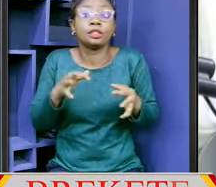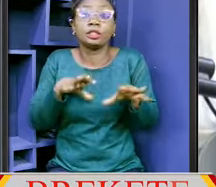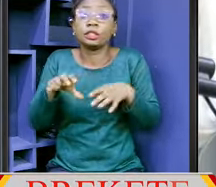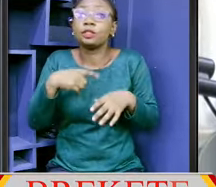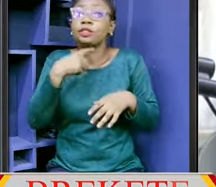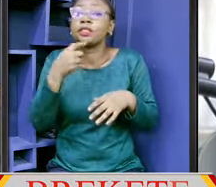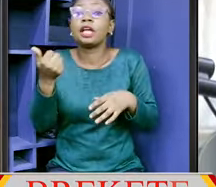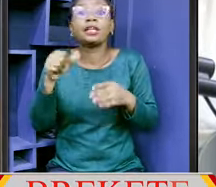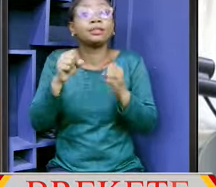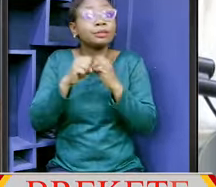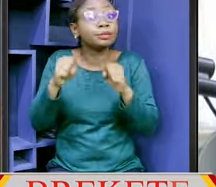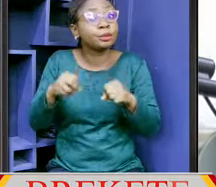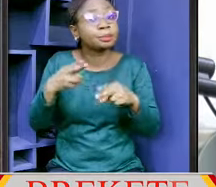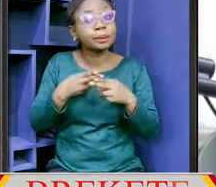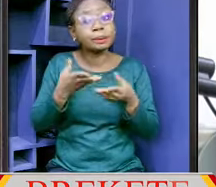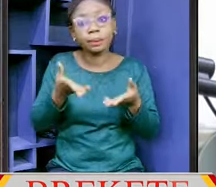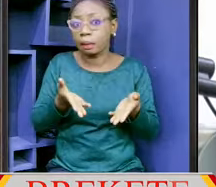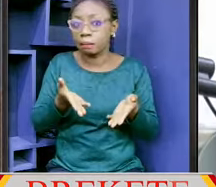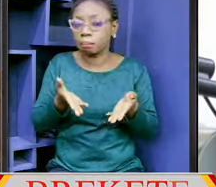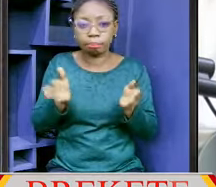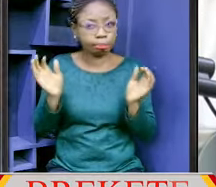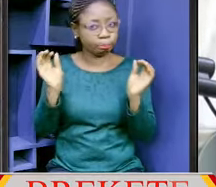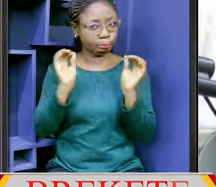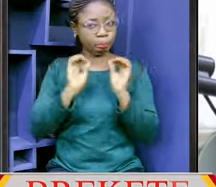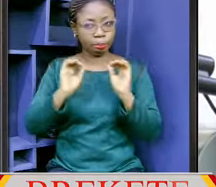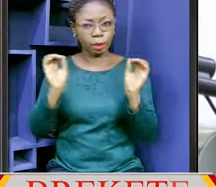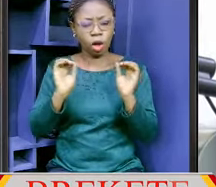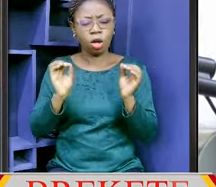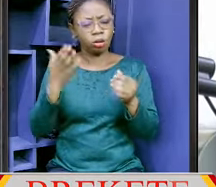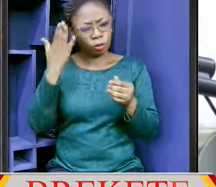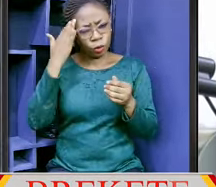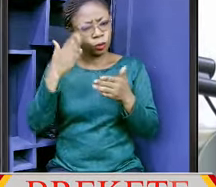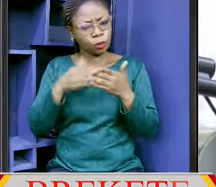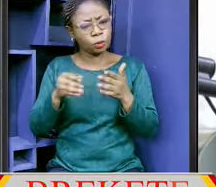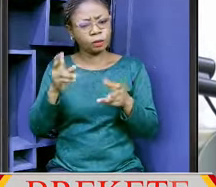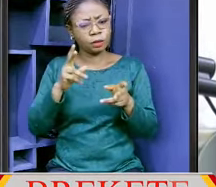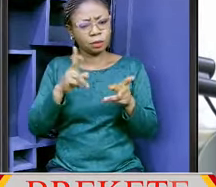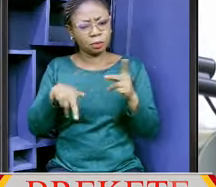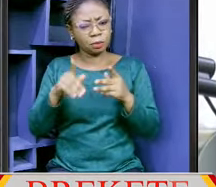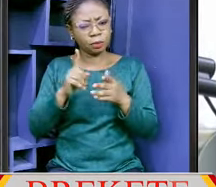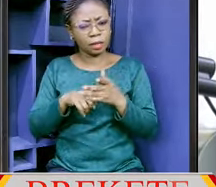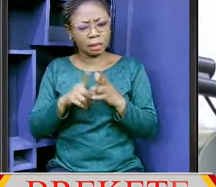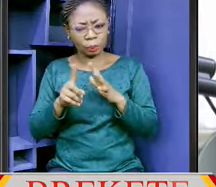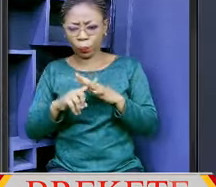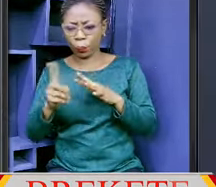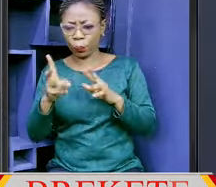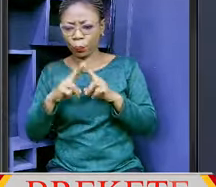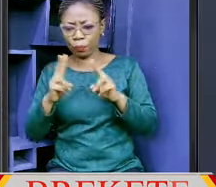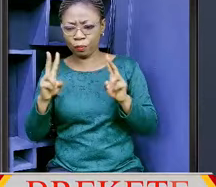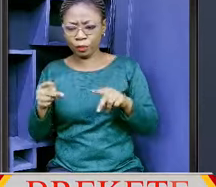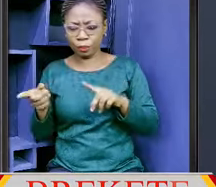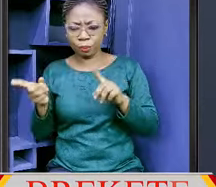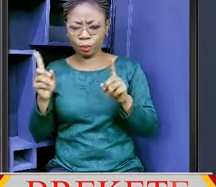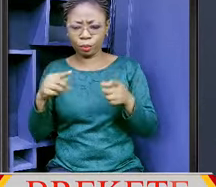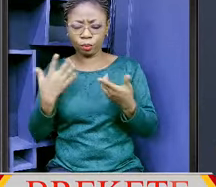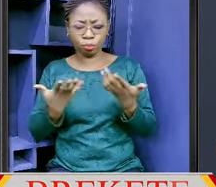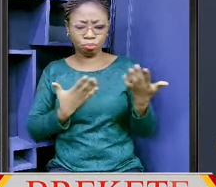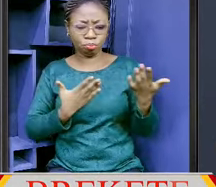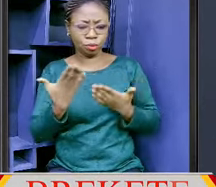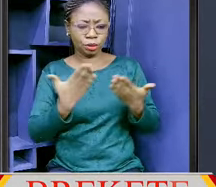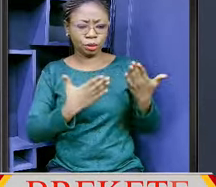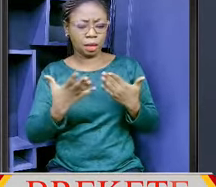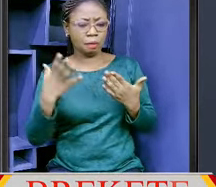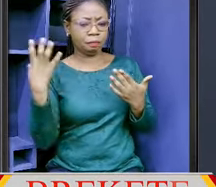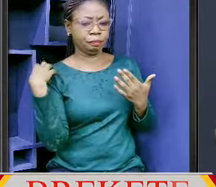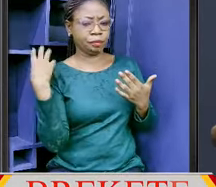mention anybody. Okay. You know, some of these people who just come up from village, they do one boy